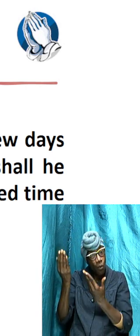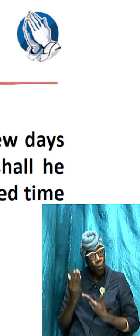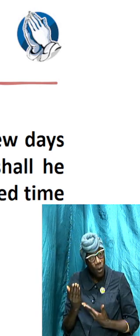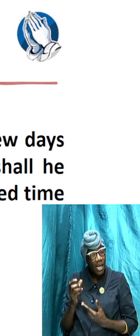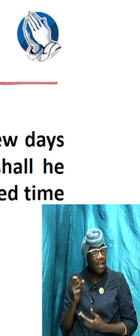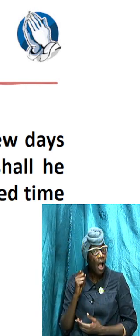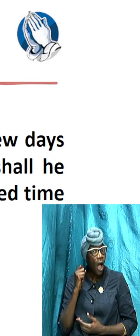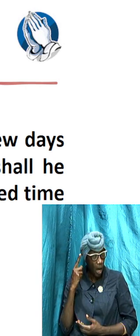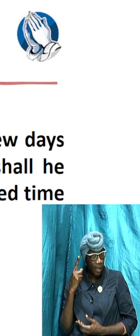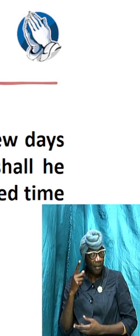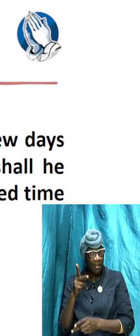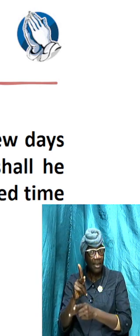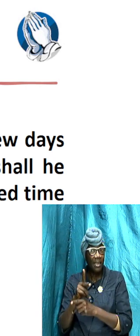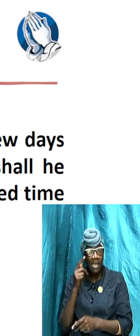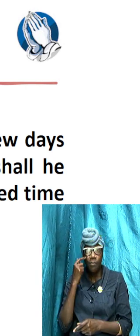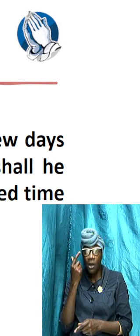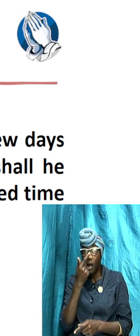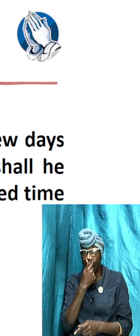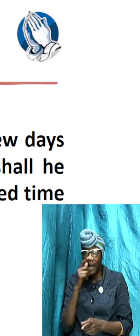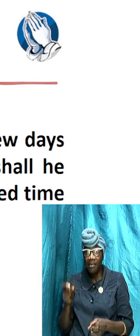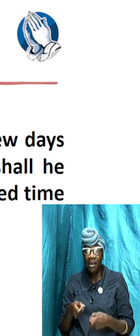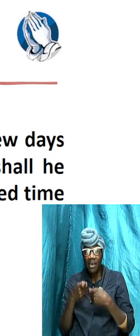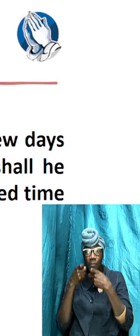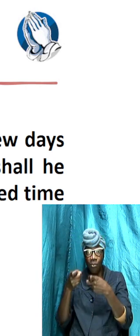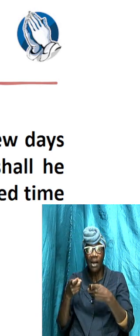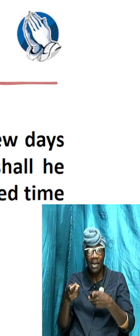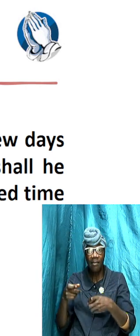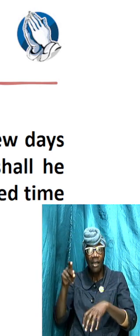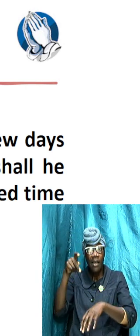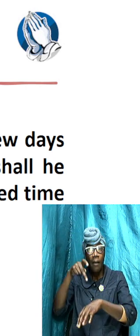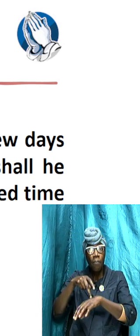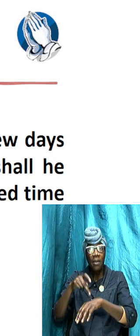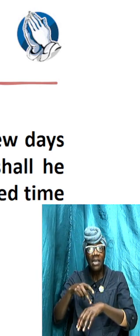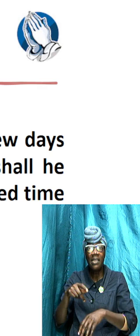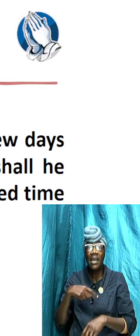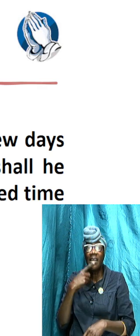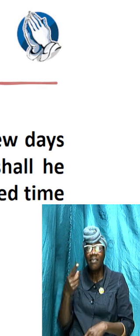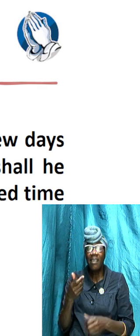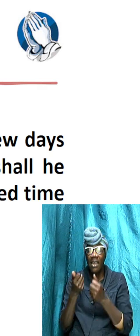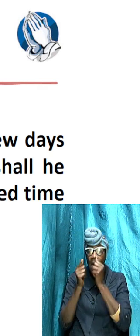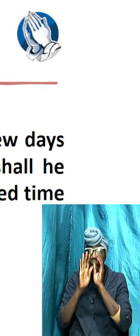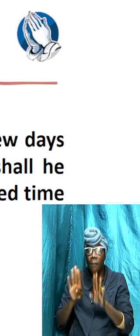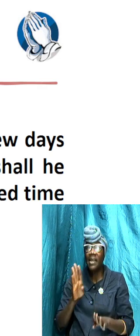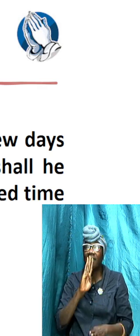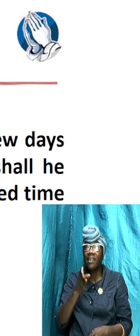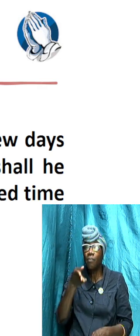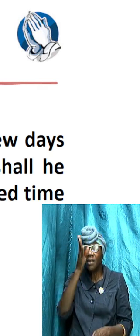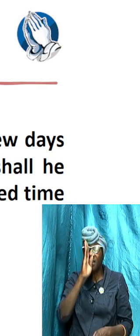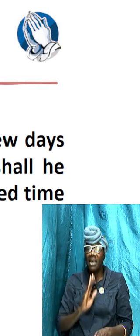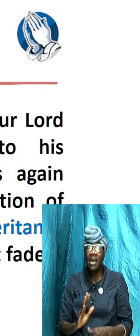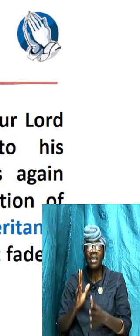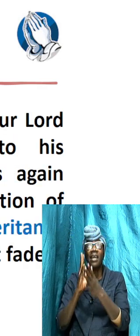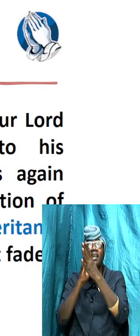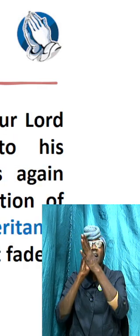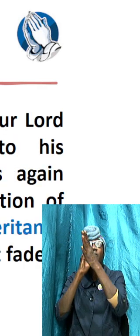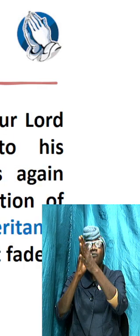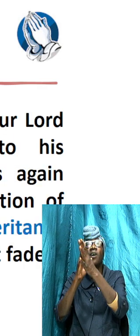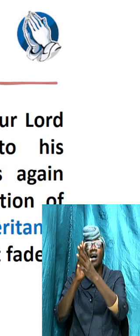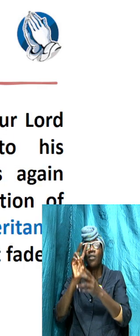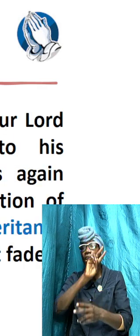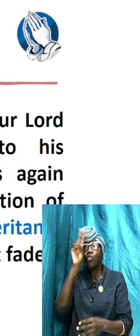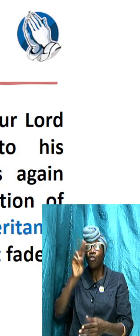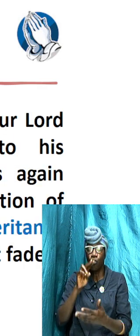your eyes on the prize. Amen. Peter also said, blessed be the God and Father. And I'm using these scriptures for